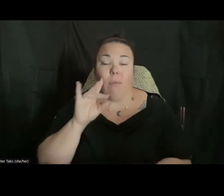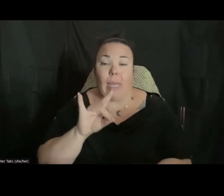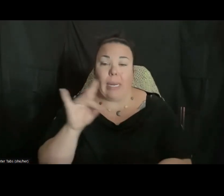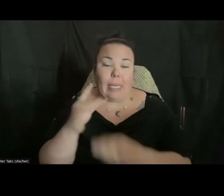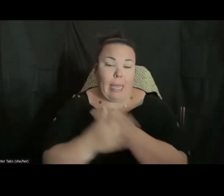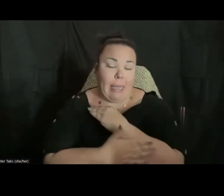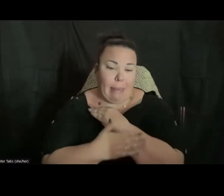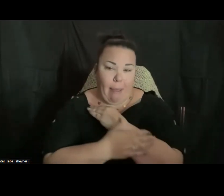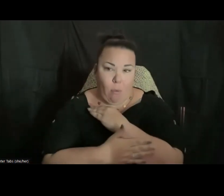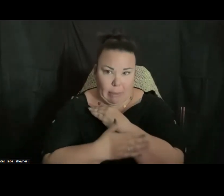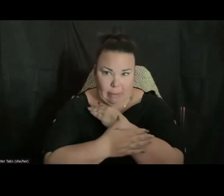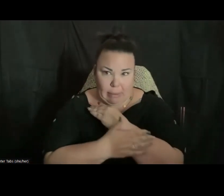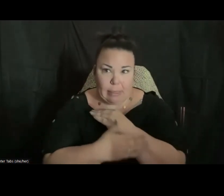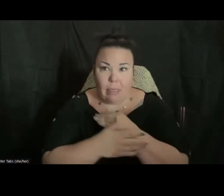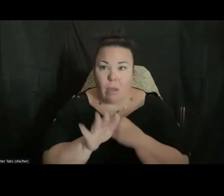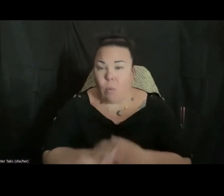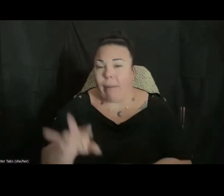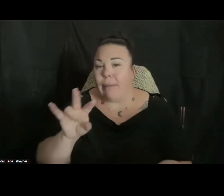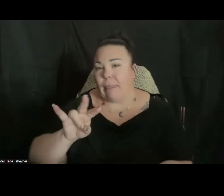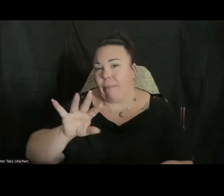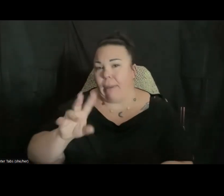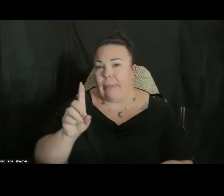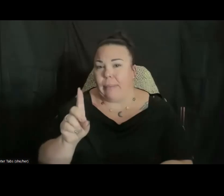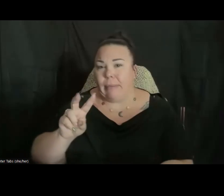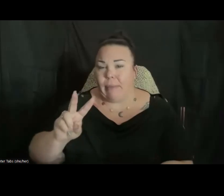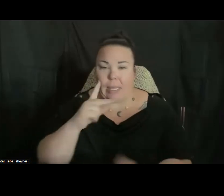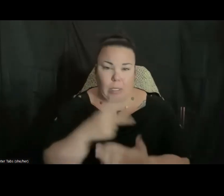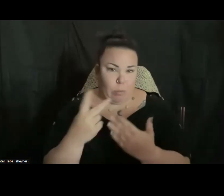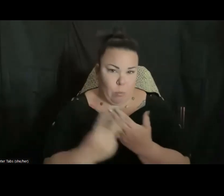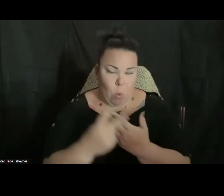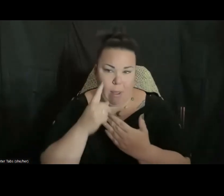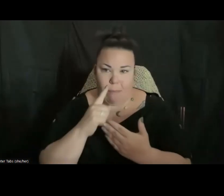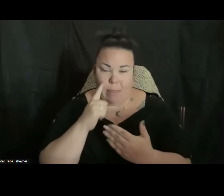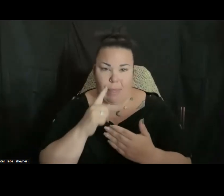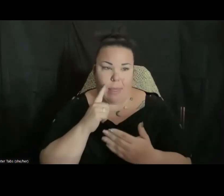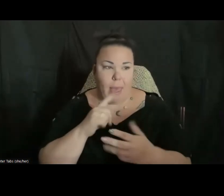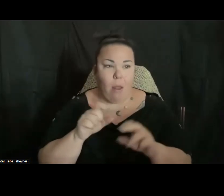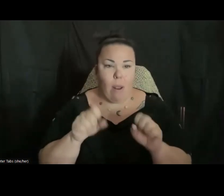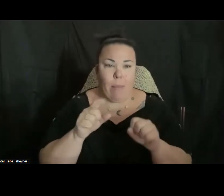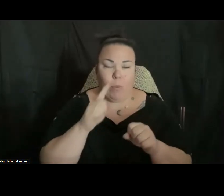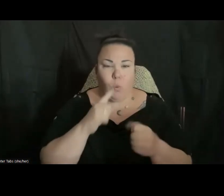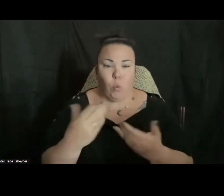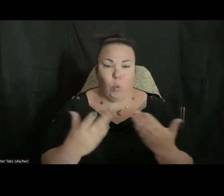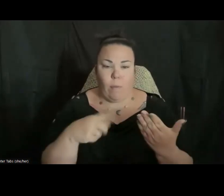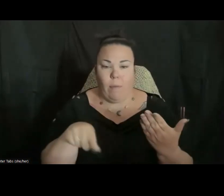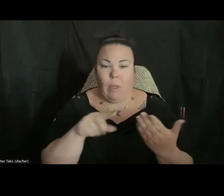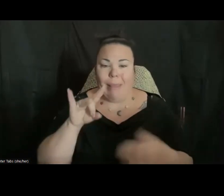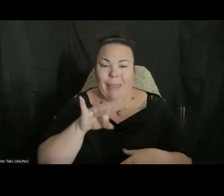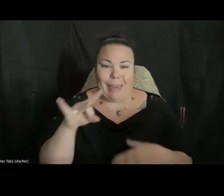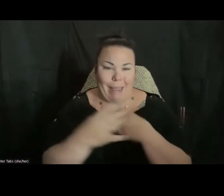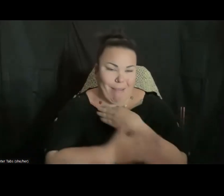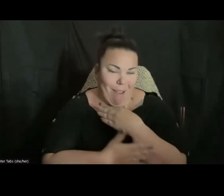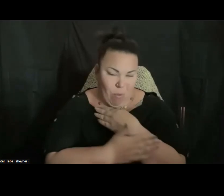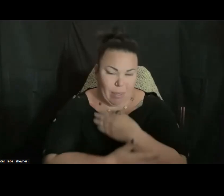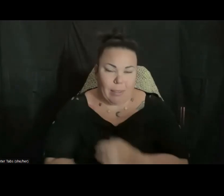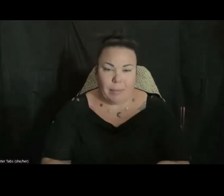about 75 domestic violence programs across the state that serve all of those 88 counties. And so we